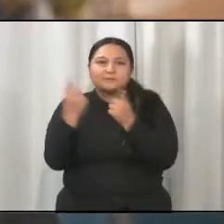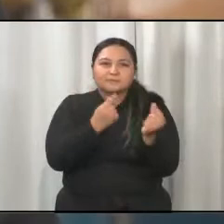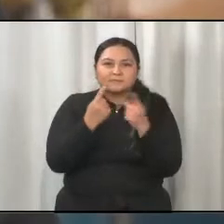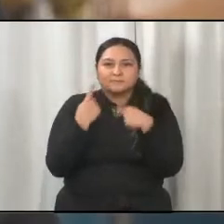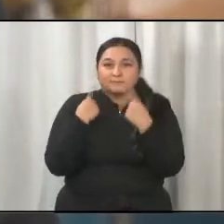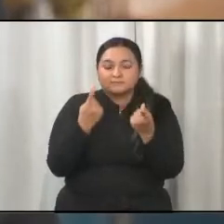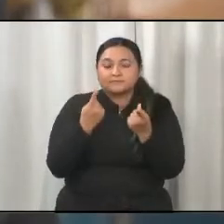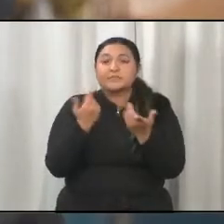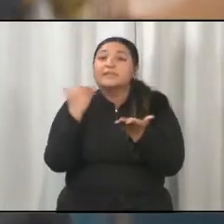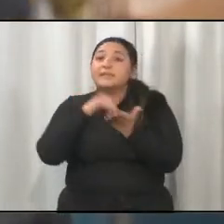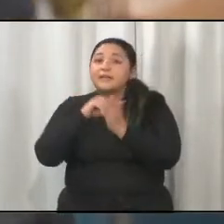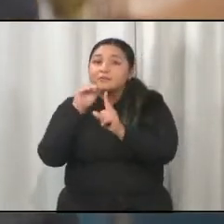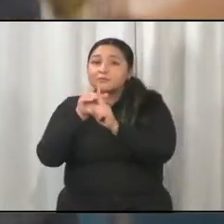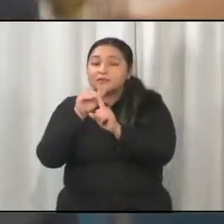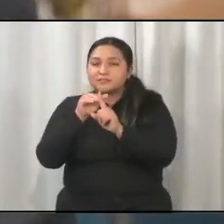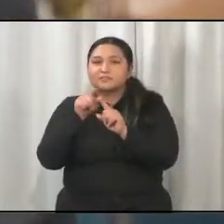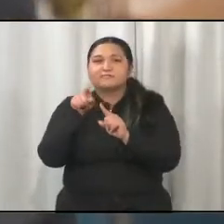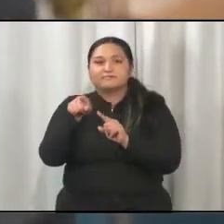and available at